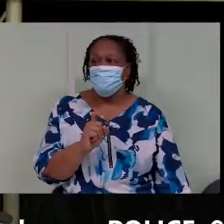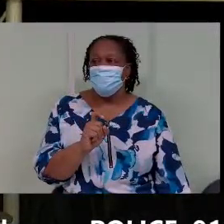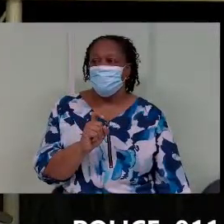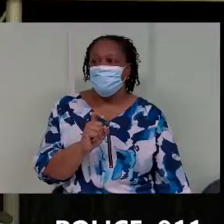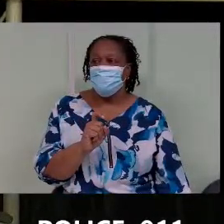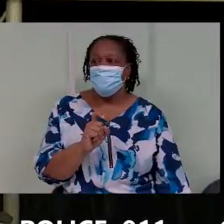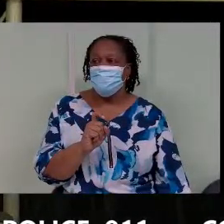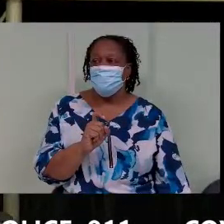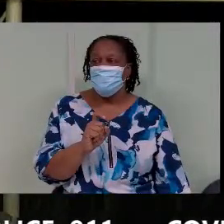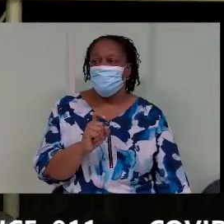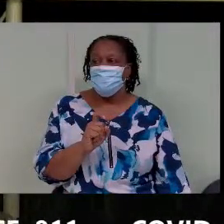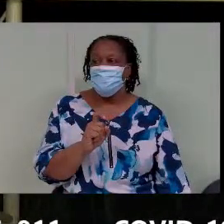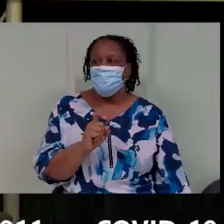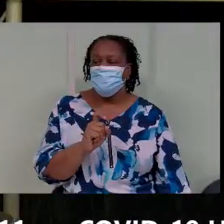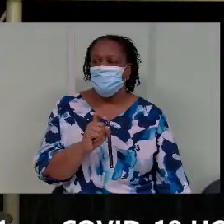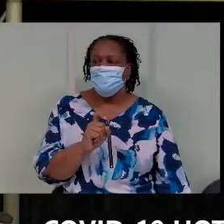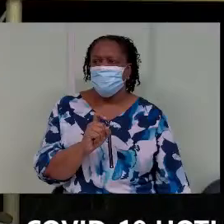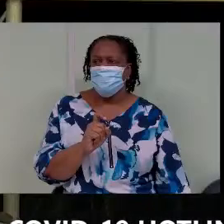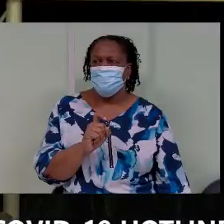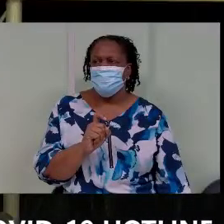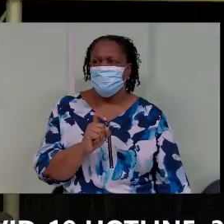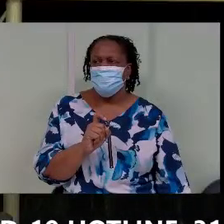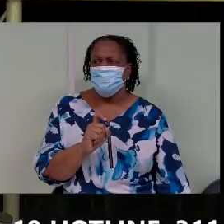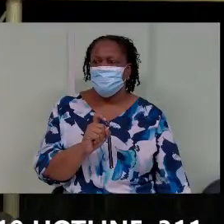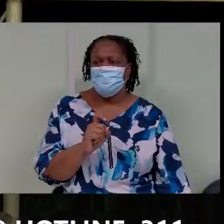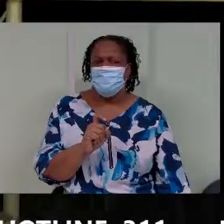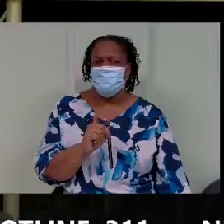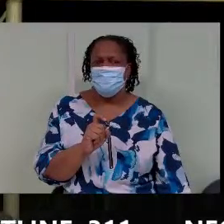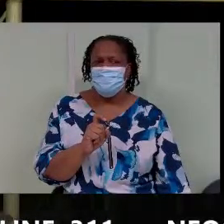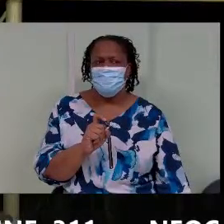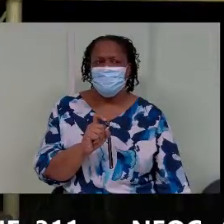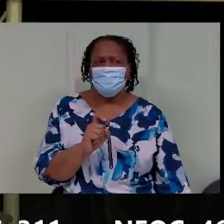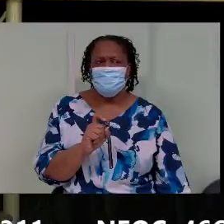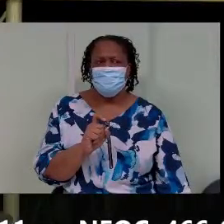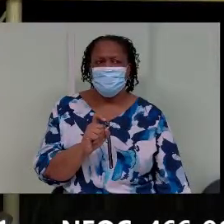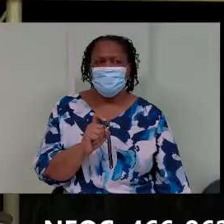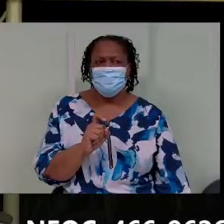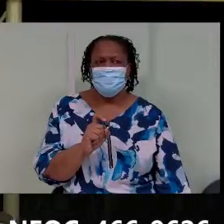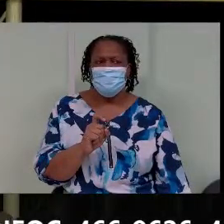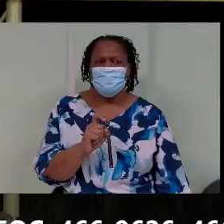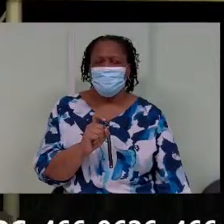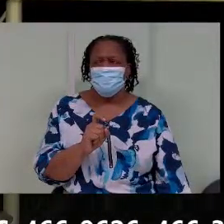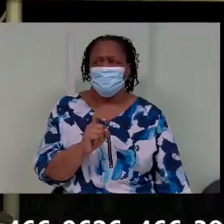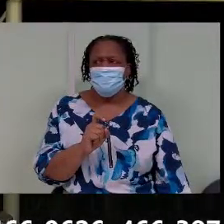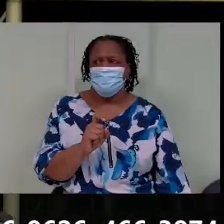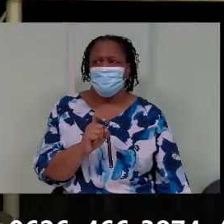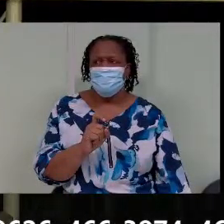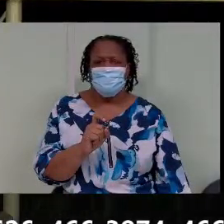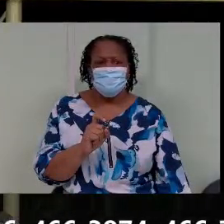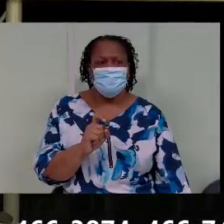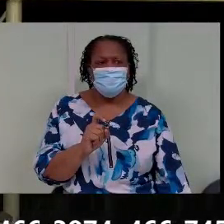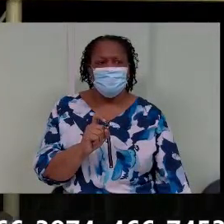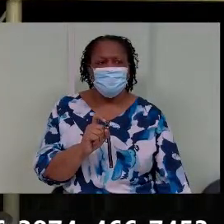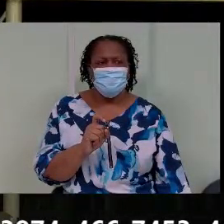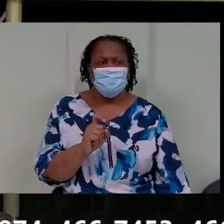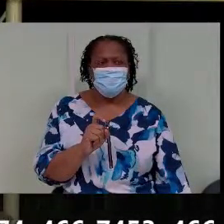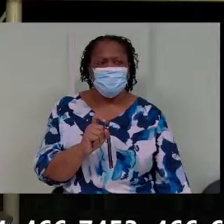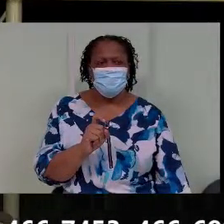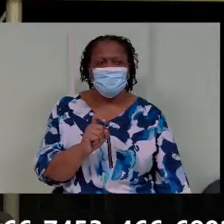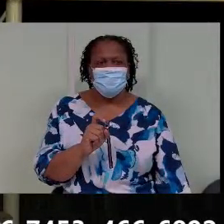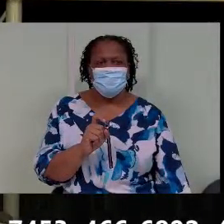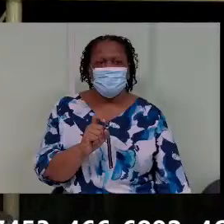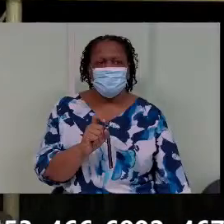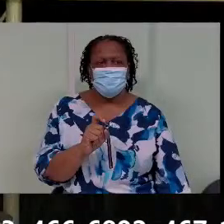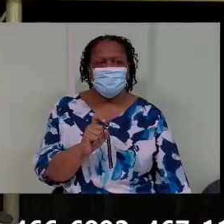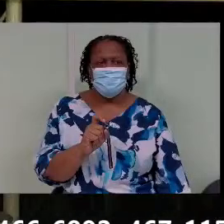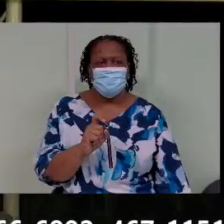in pre-approved home quarantine sites? Who will take that one?